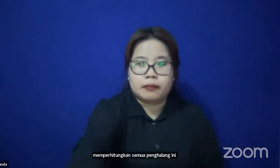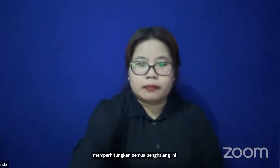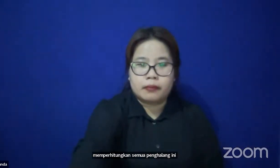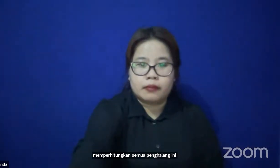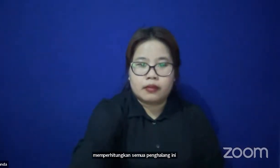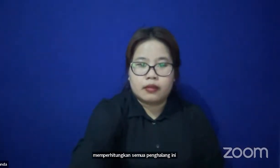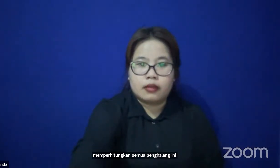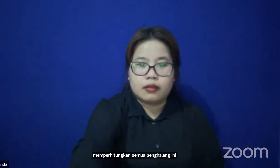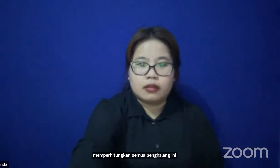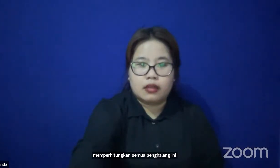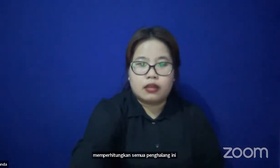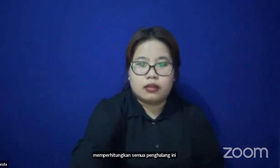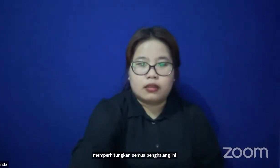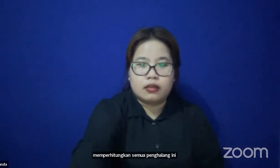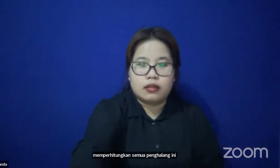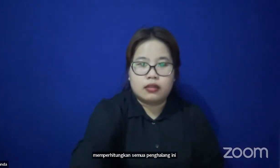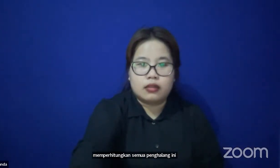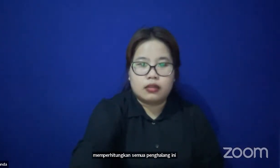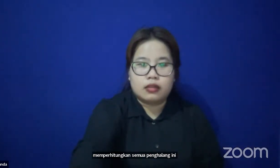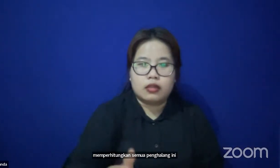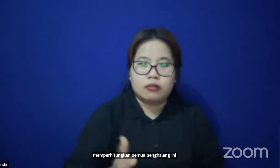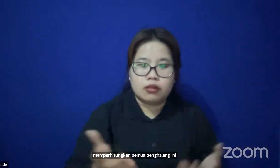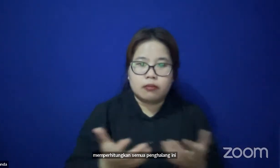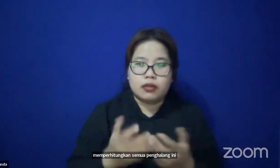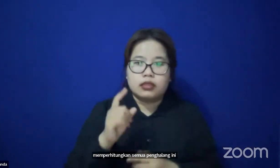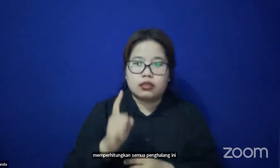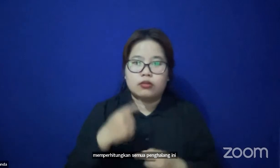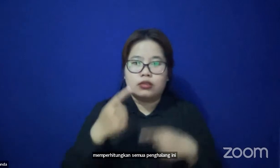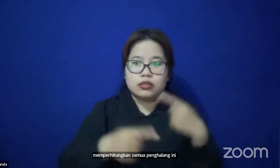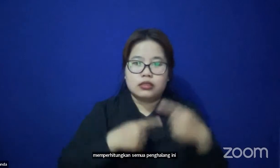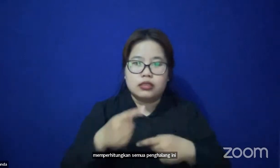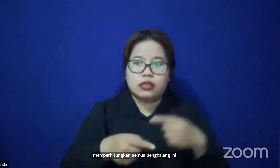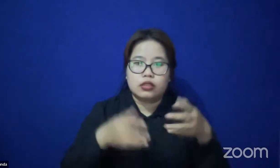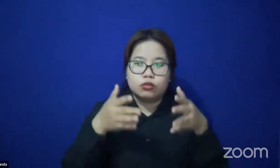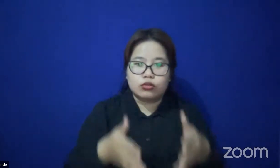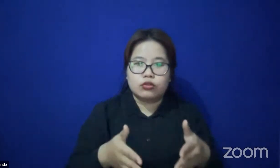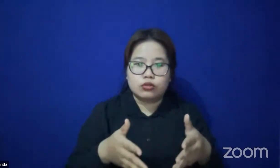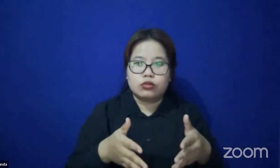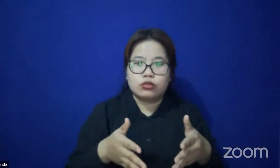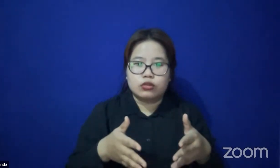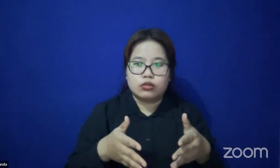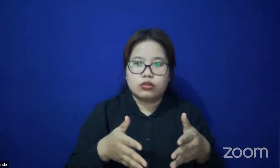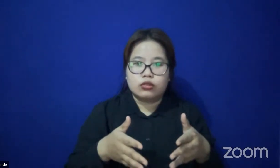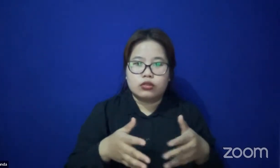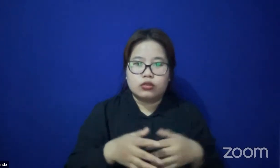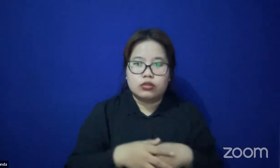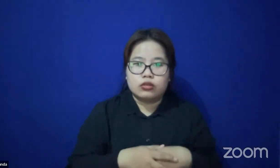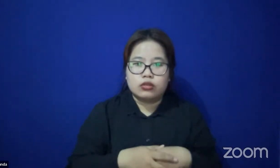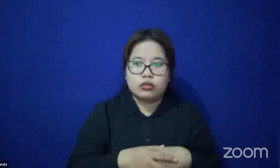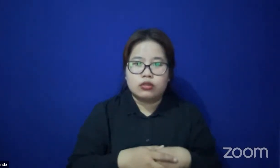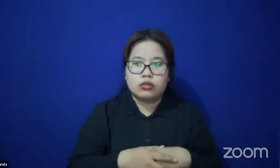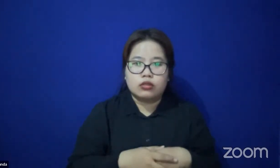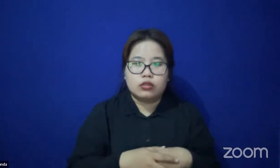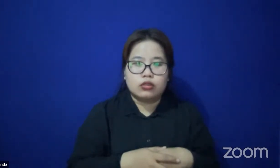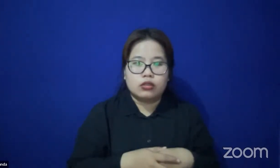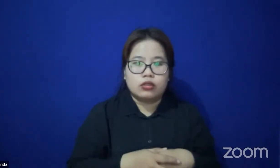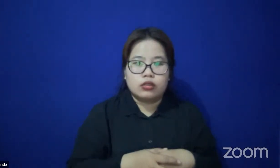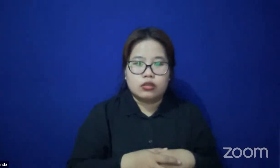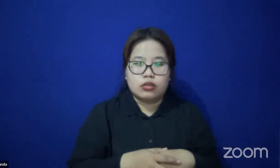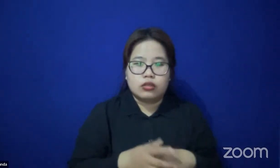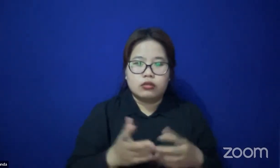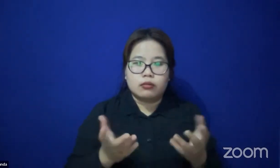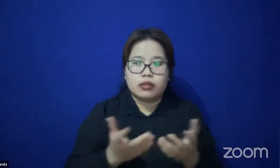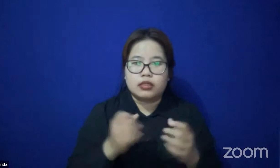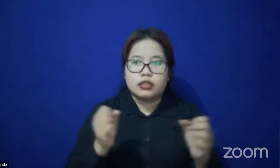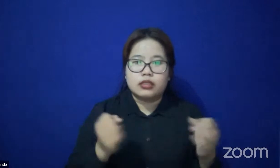about a recent case. So this happened in March this year. And it's a case where a